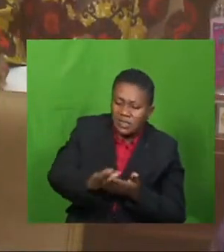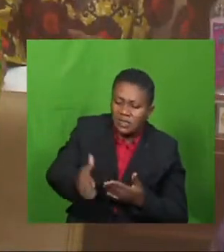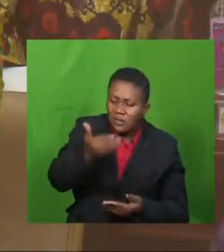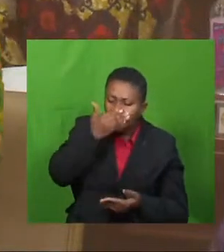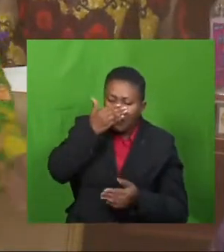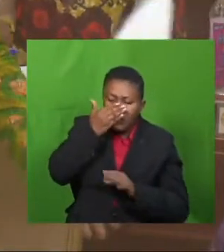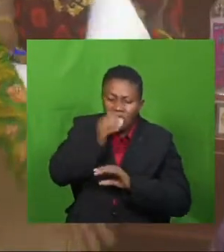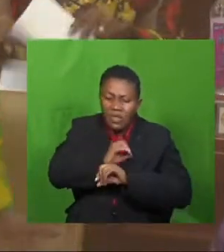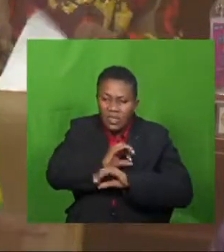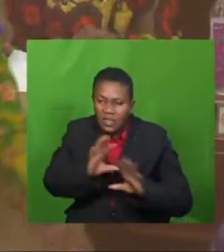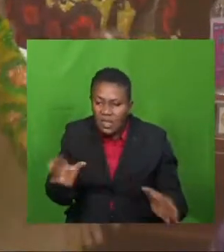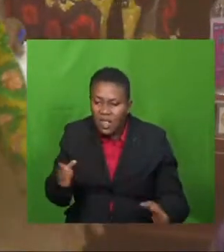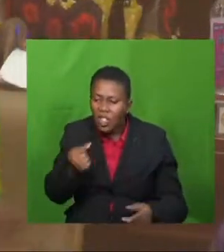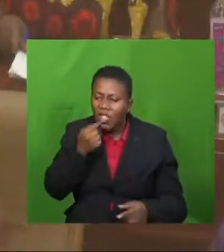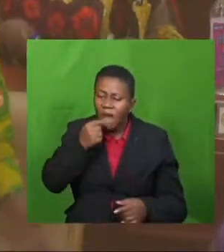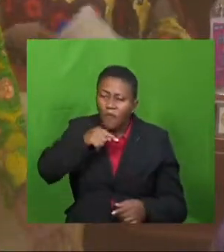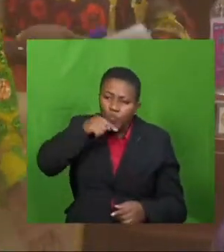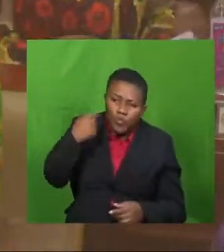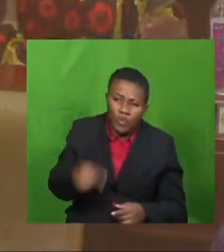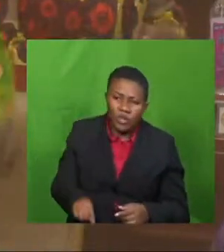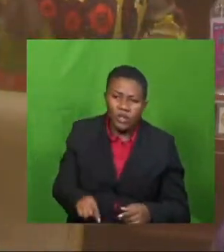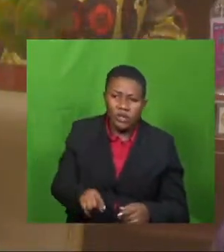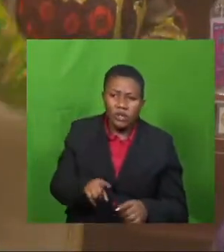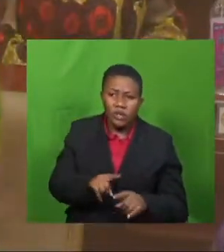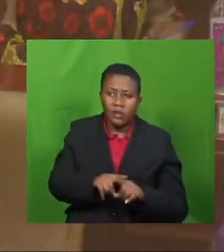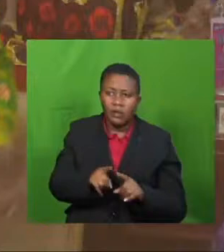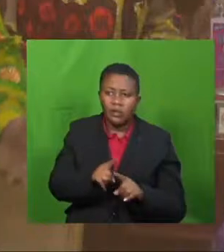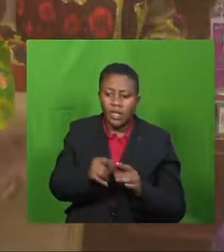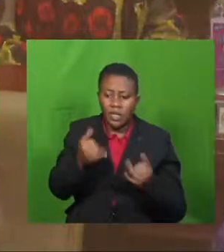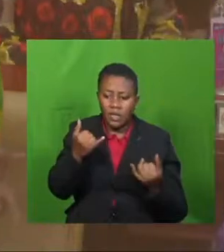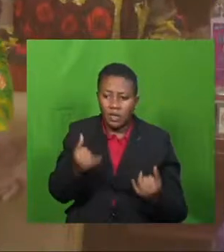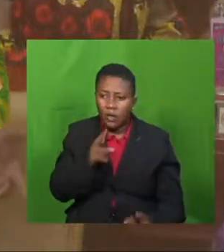tasteless. But what do we see today, Mr. Speaker? Water has color,